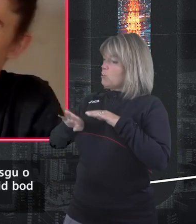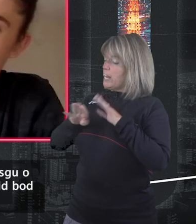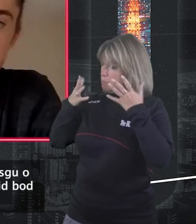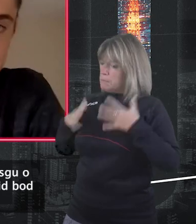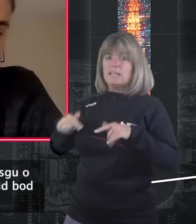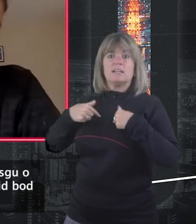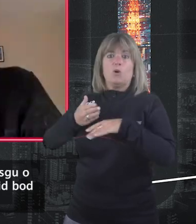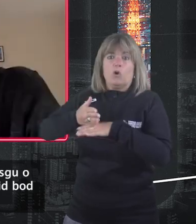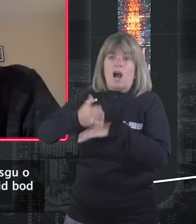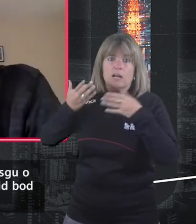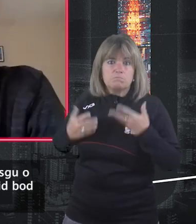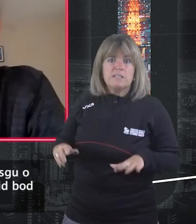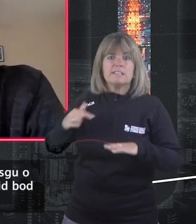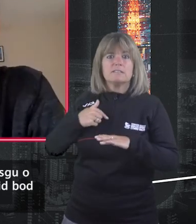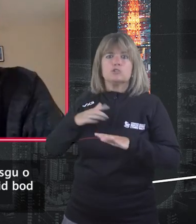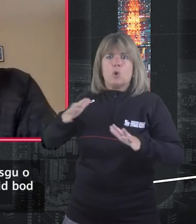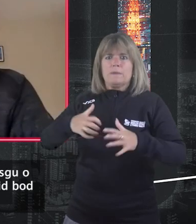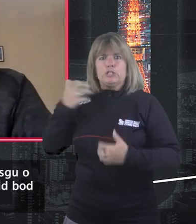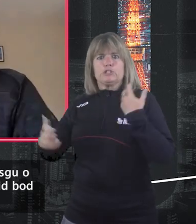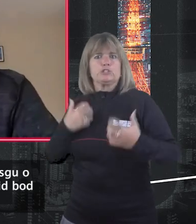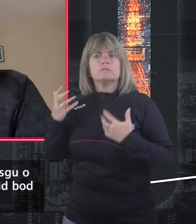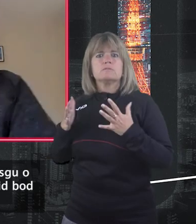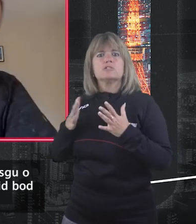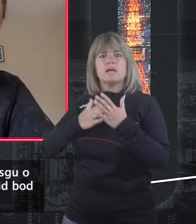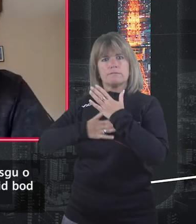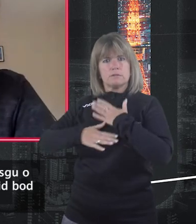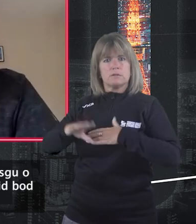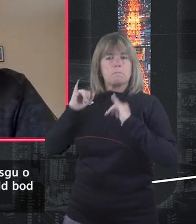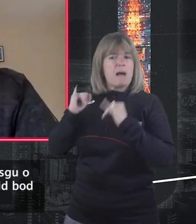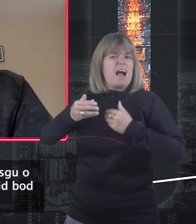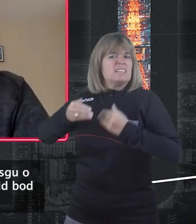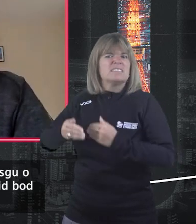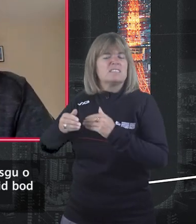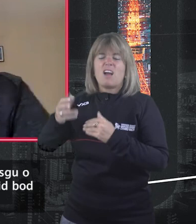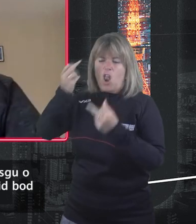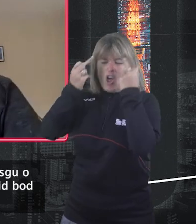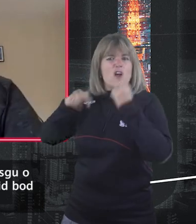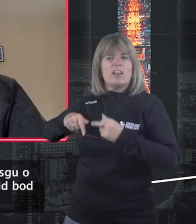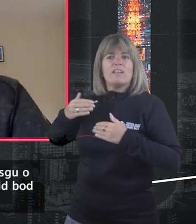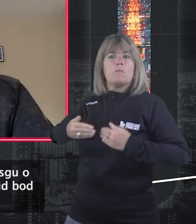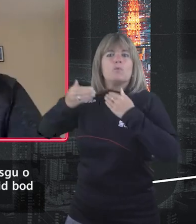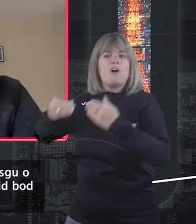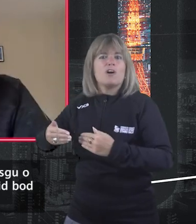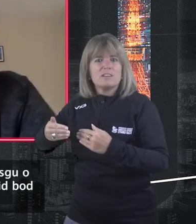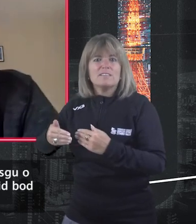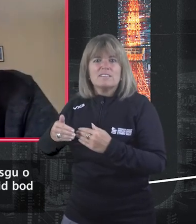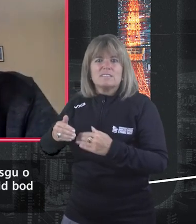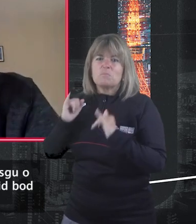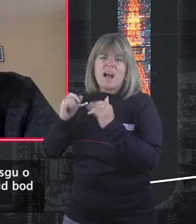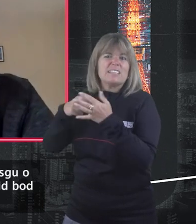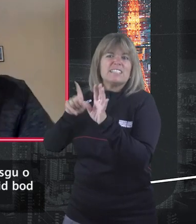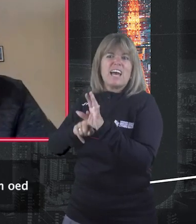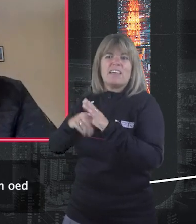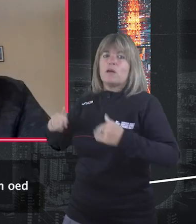session, learn from it, move on. Like, you know, like say you're having a bad day, but just take positive from it as